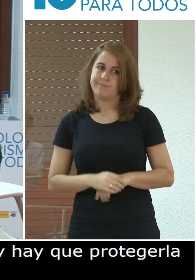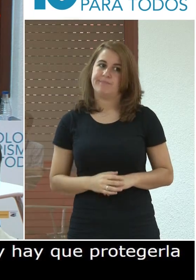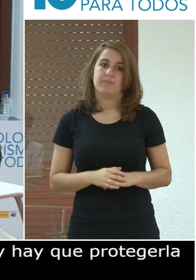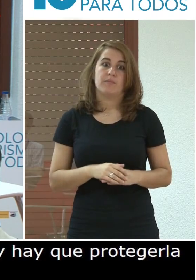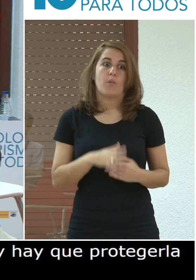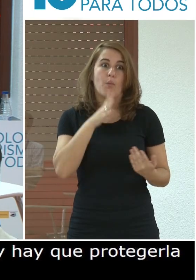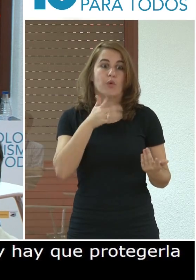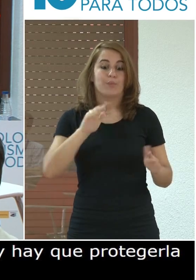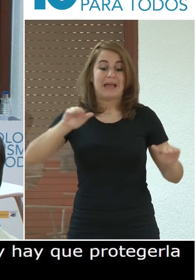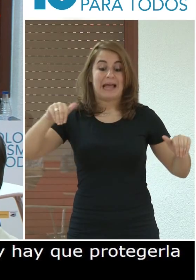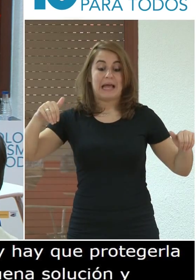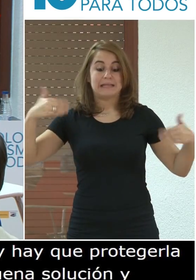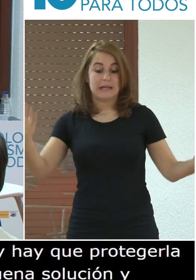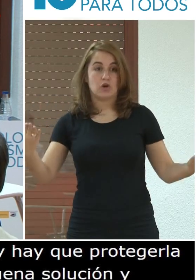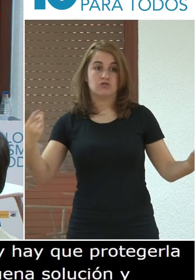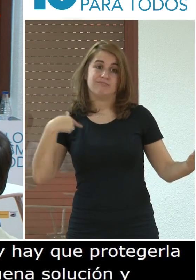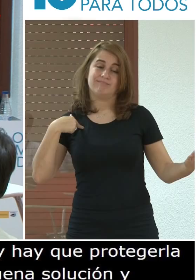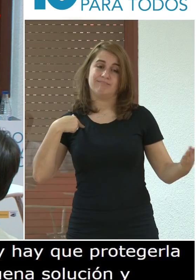is a good solution.